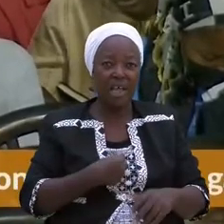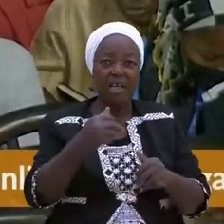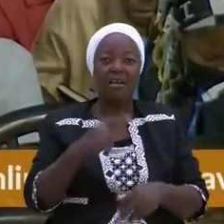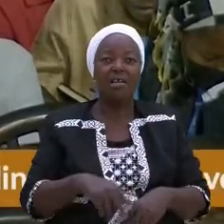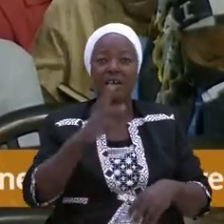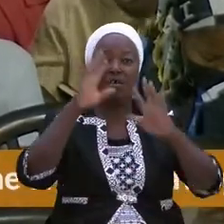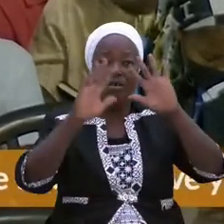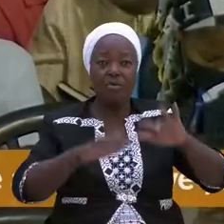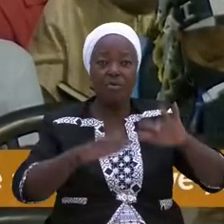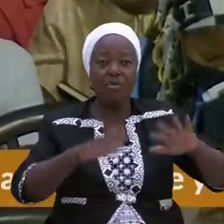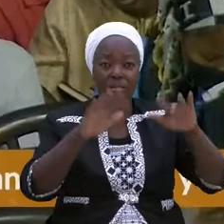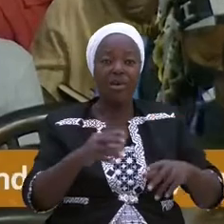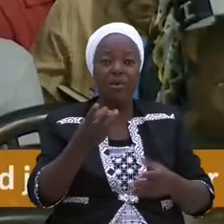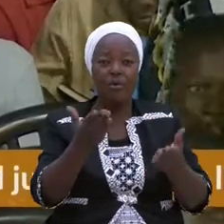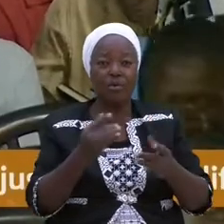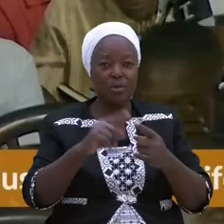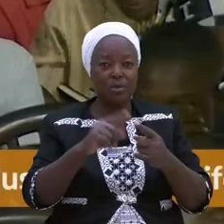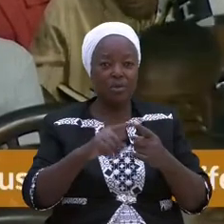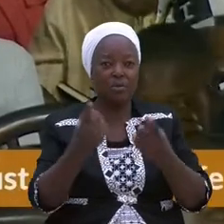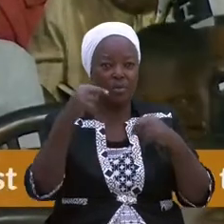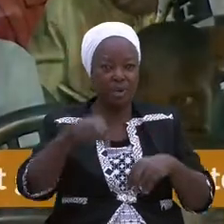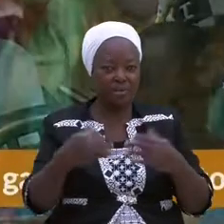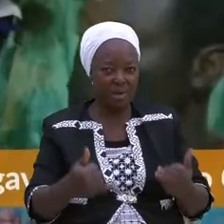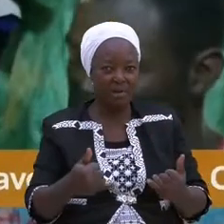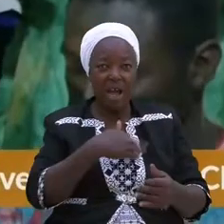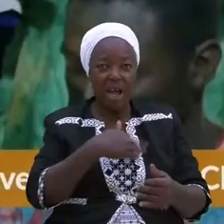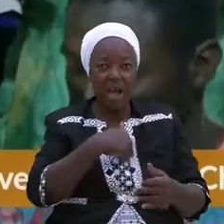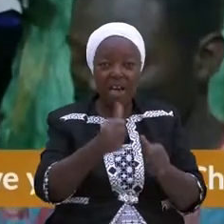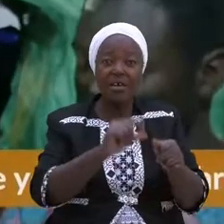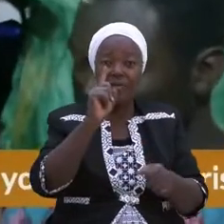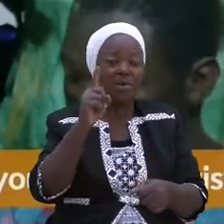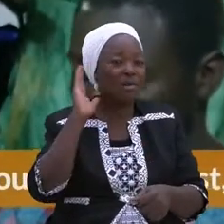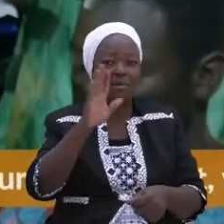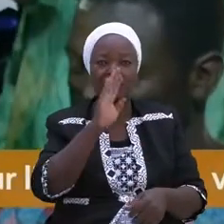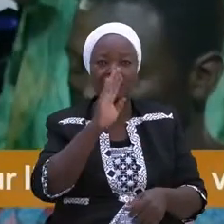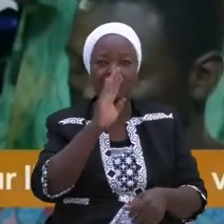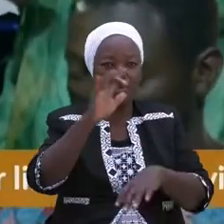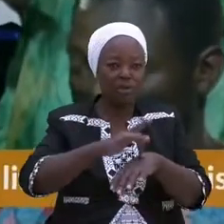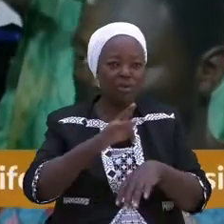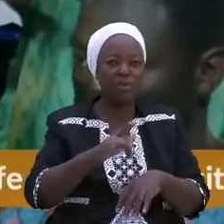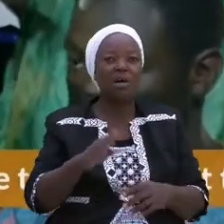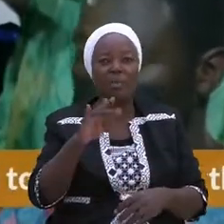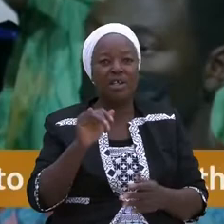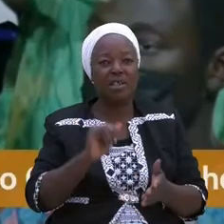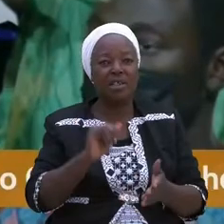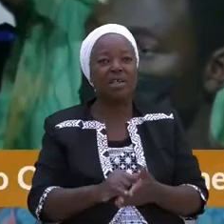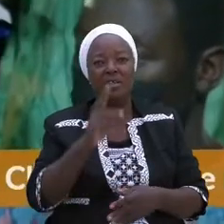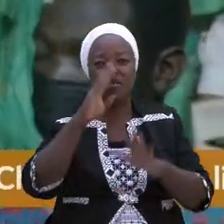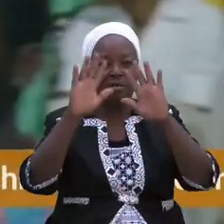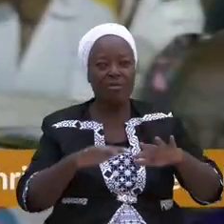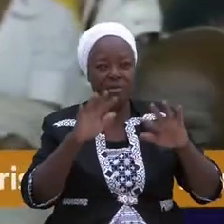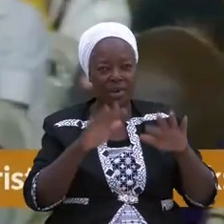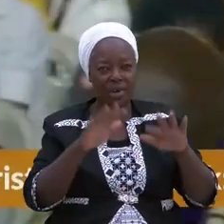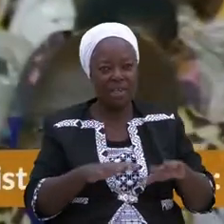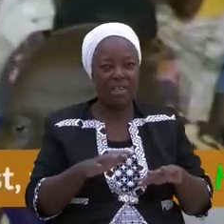Don't rush home, don't go home. The buses are there waiting for you, so there's no reason to run to catch the